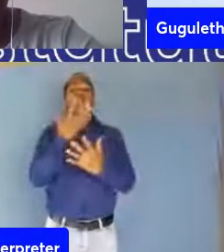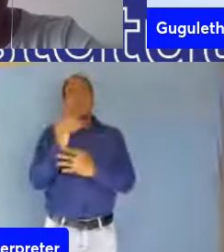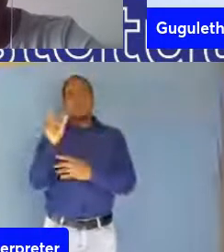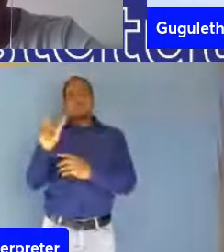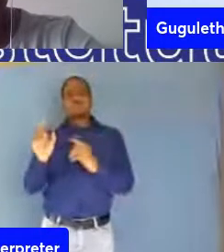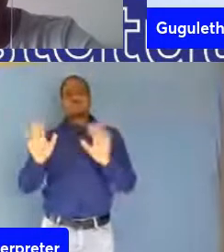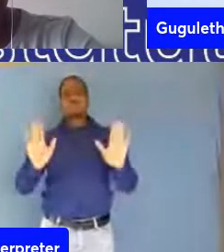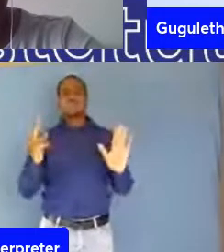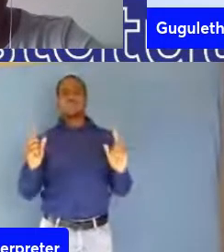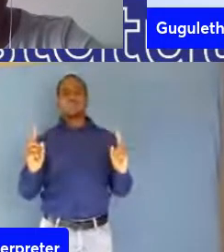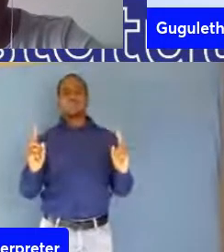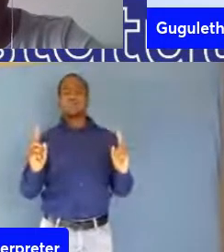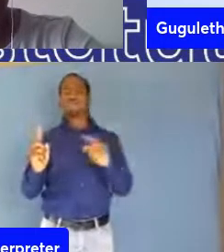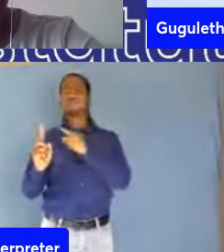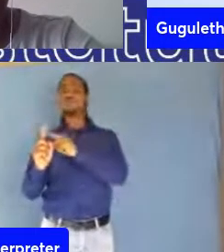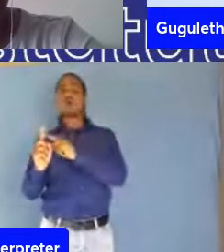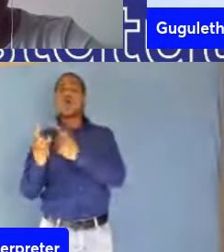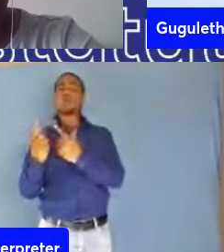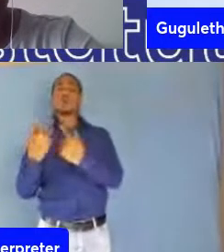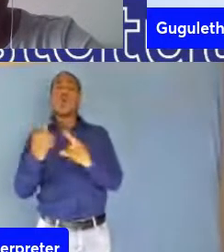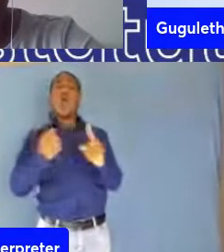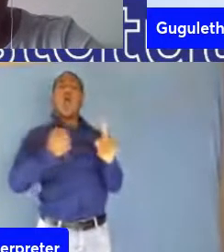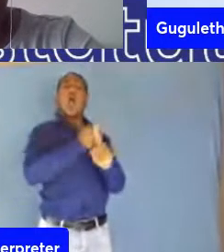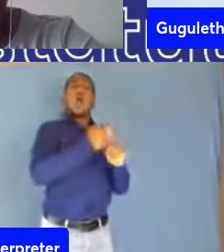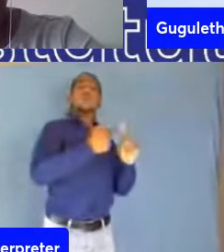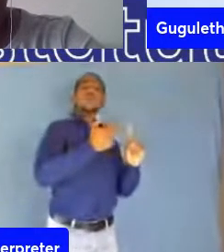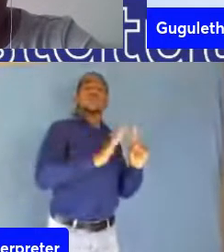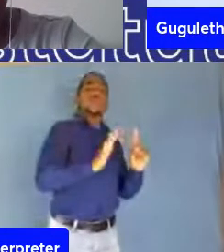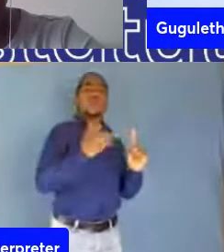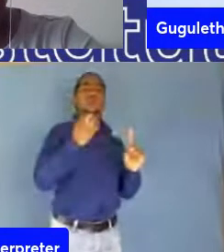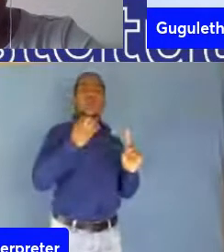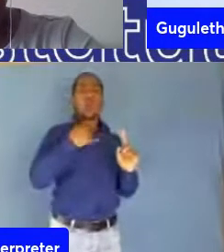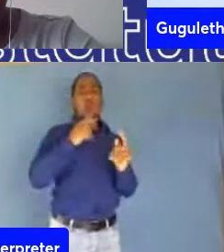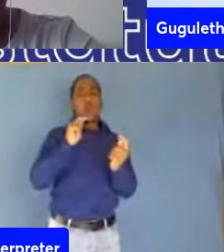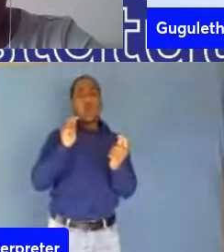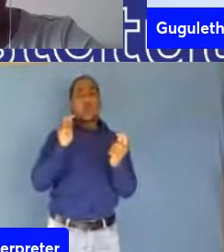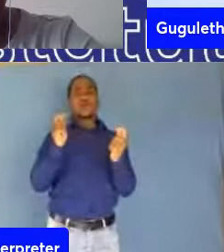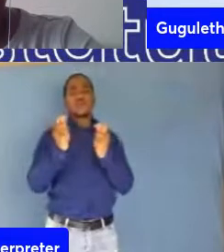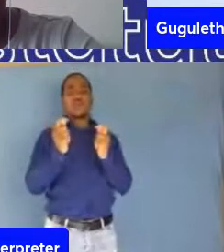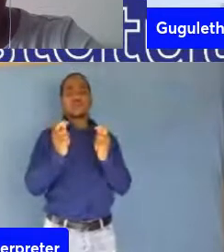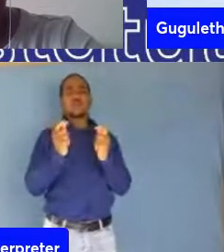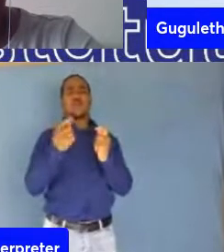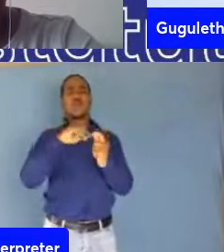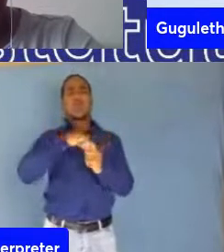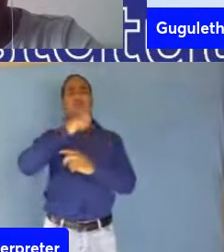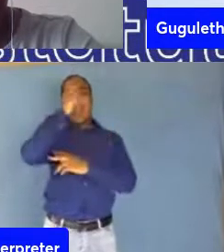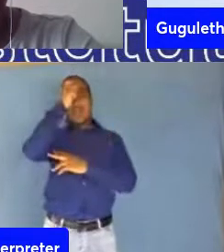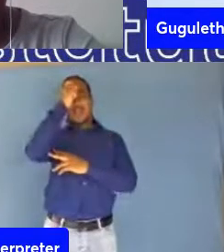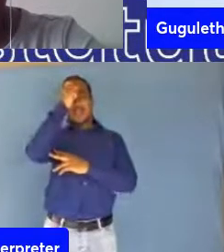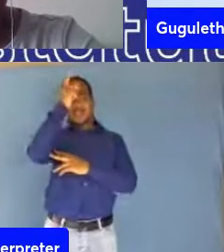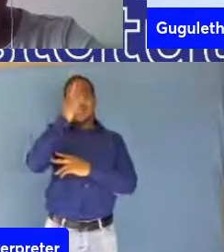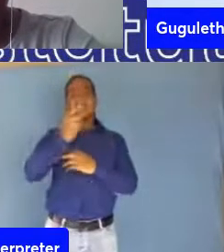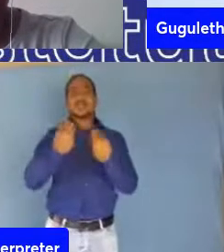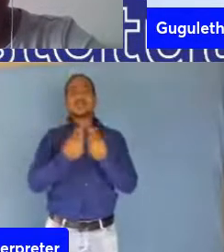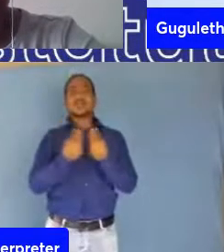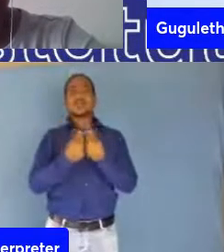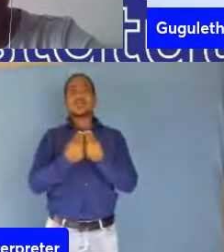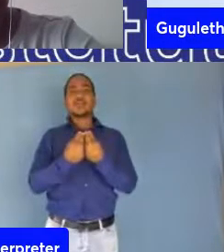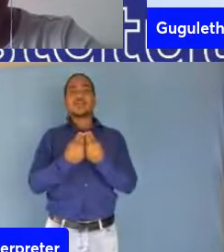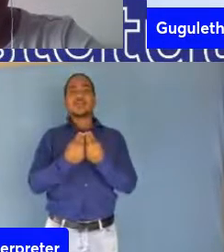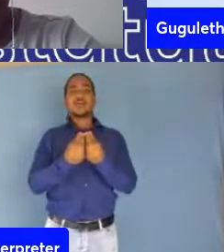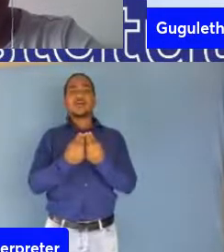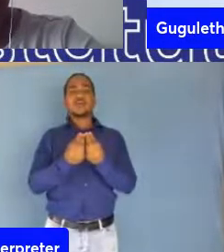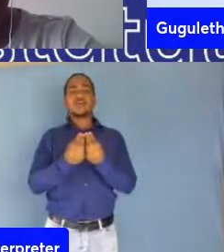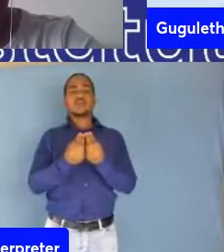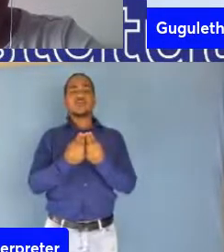atrocious act, then we sort of change the narrative and we understand that this is something that has happened to a human being, and therefore they should be allowed